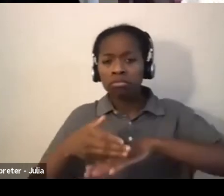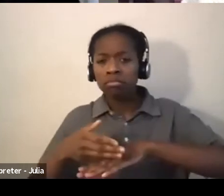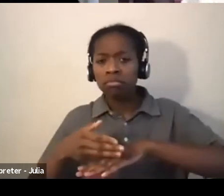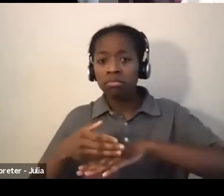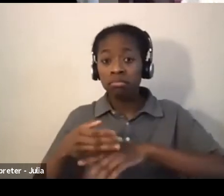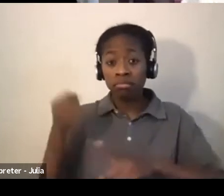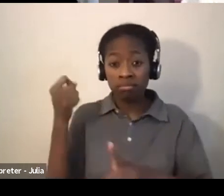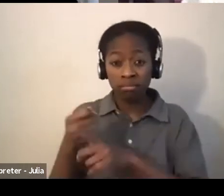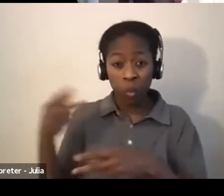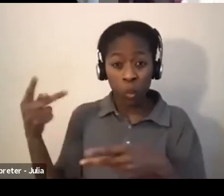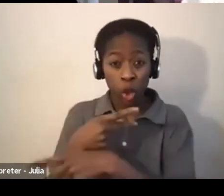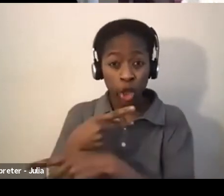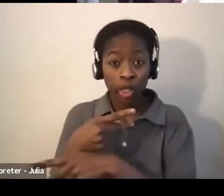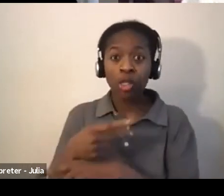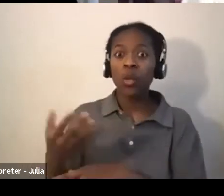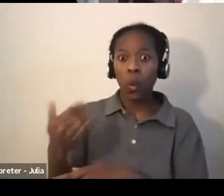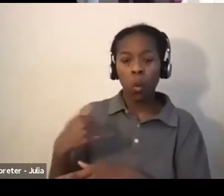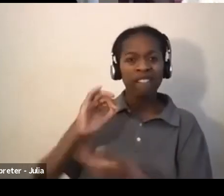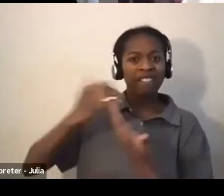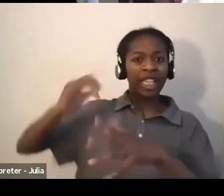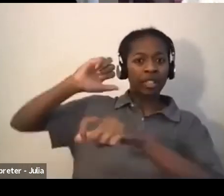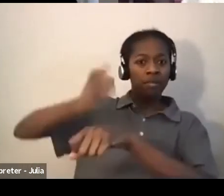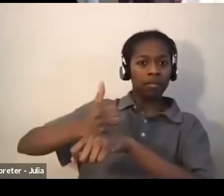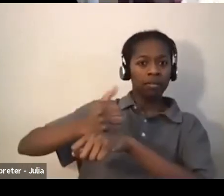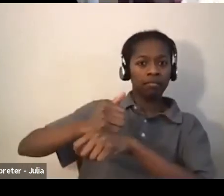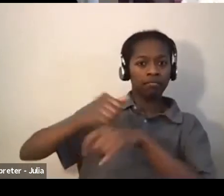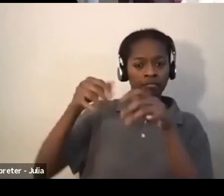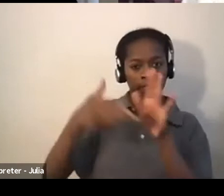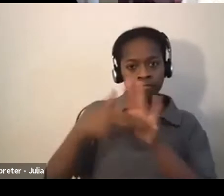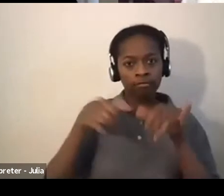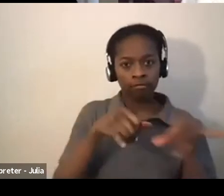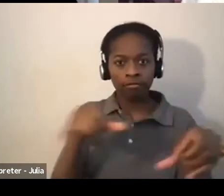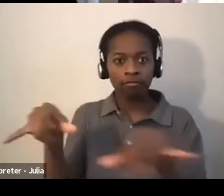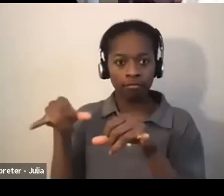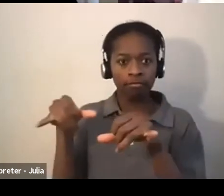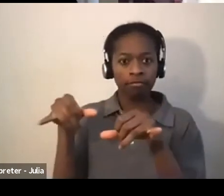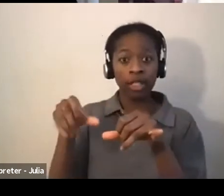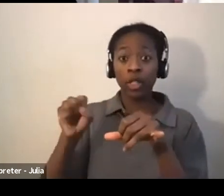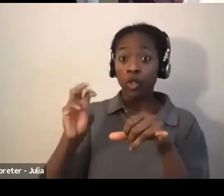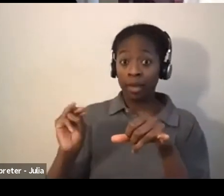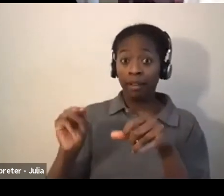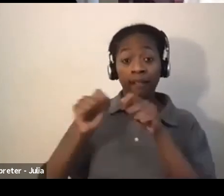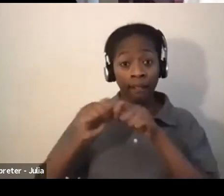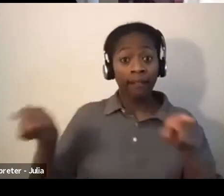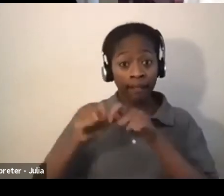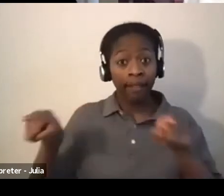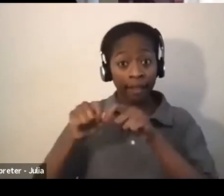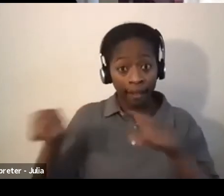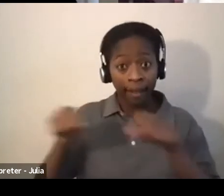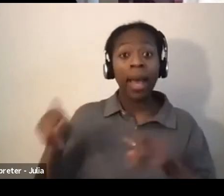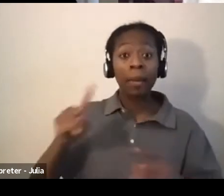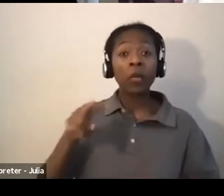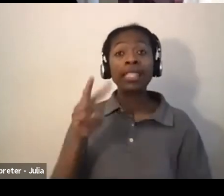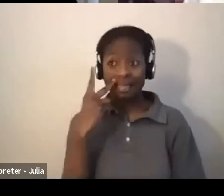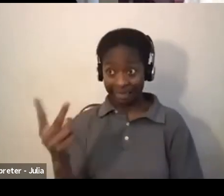these stereotypes, which then turn into people's biases, which then